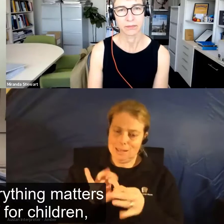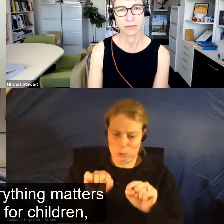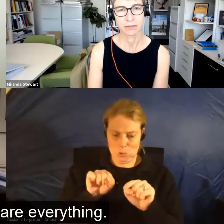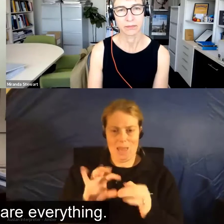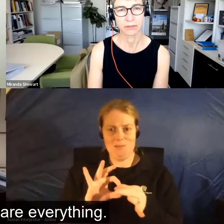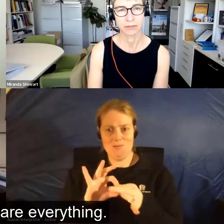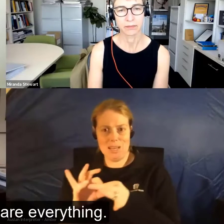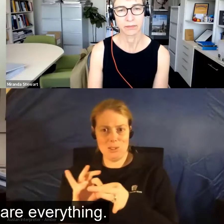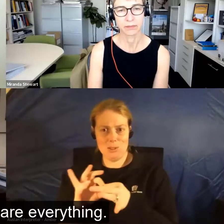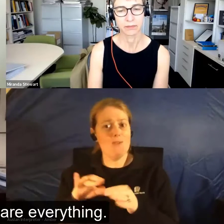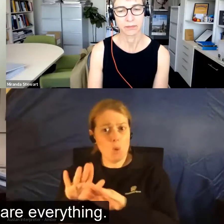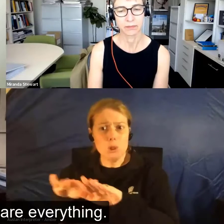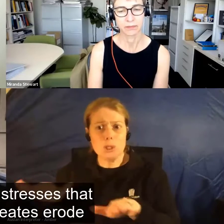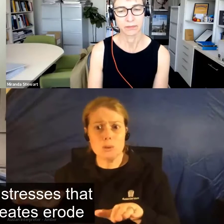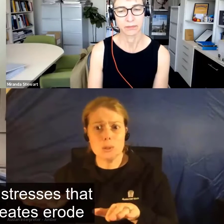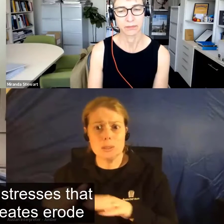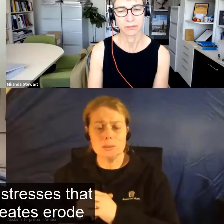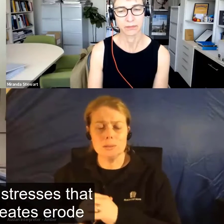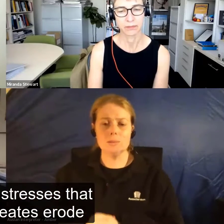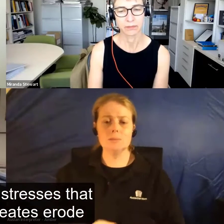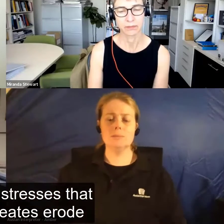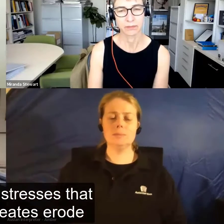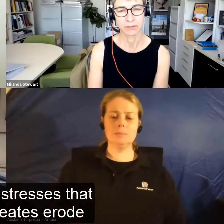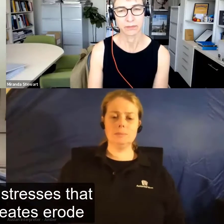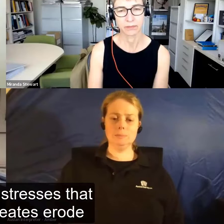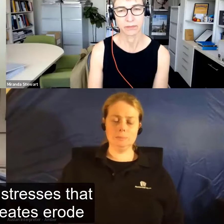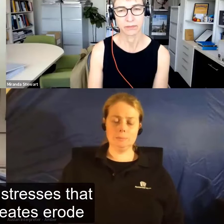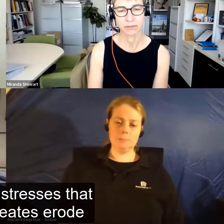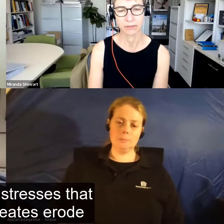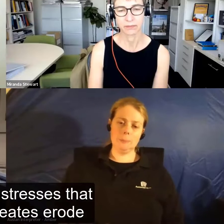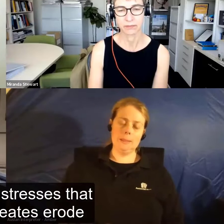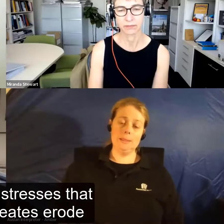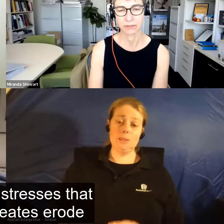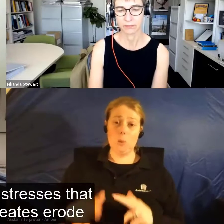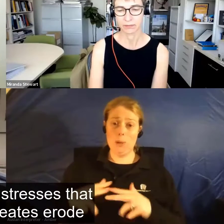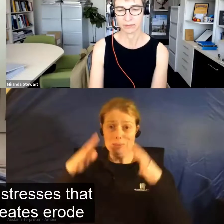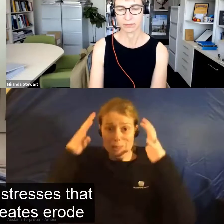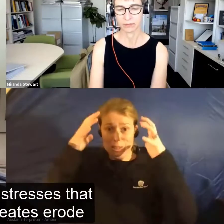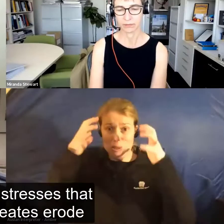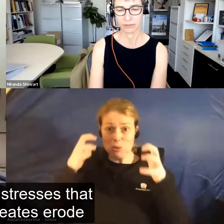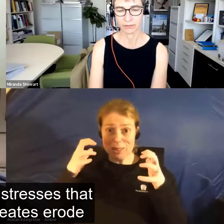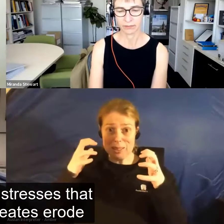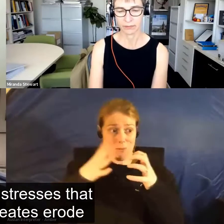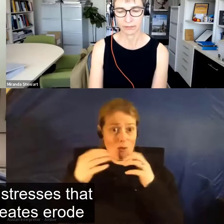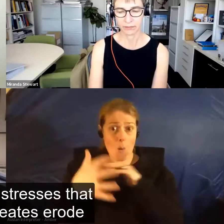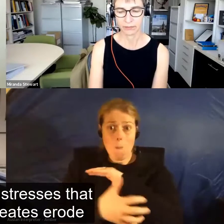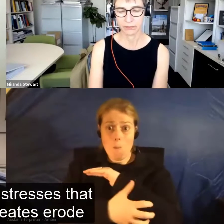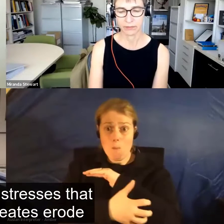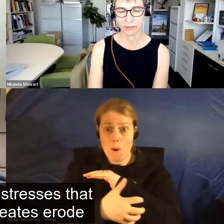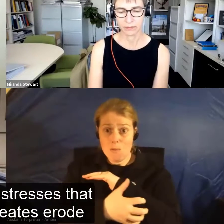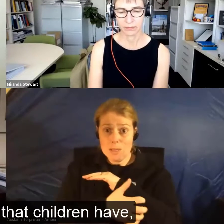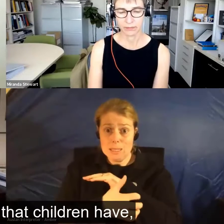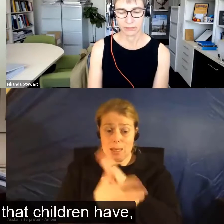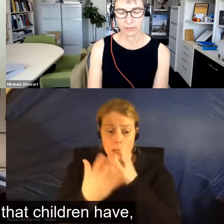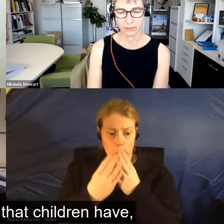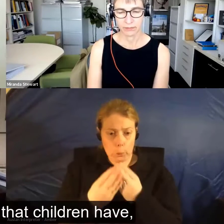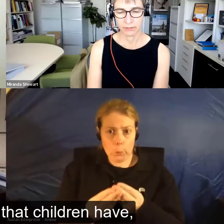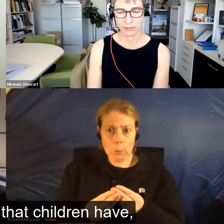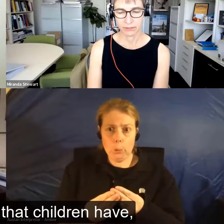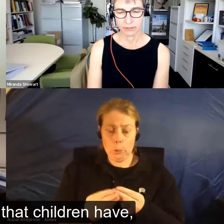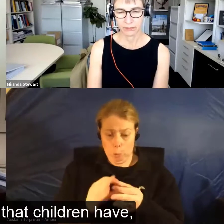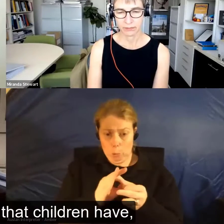for children, relationships are everything. So if these stresses that poverty creates erode